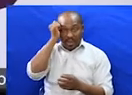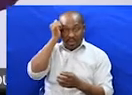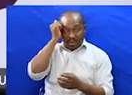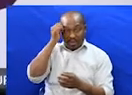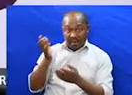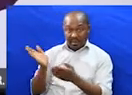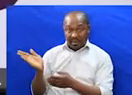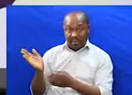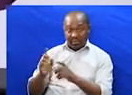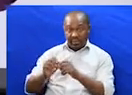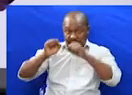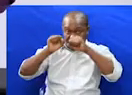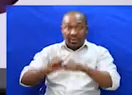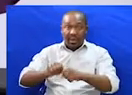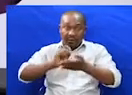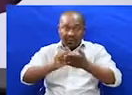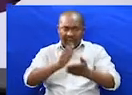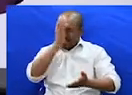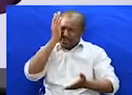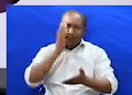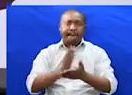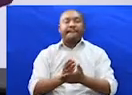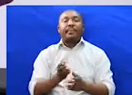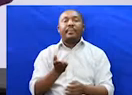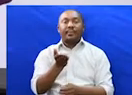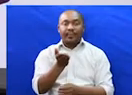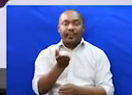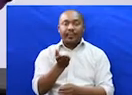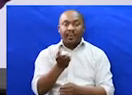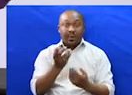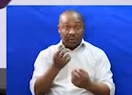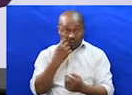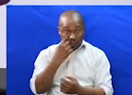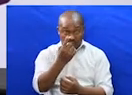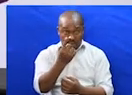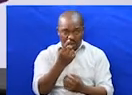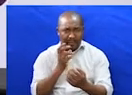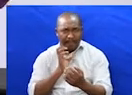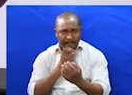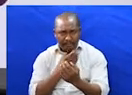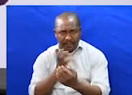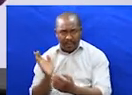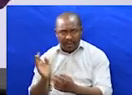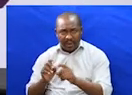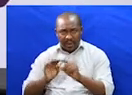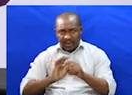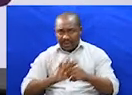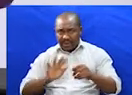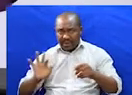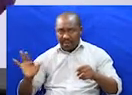to write in correct spelling, so please look very carefully the spelling of